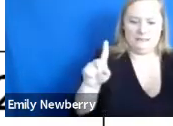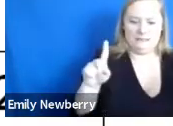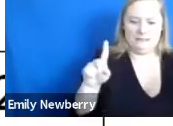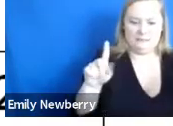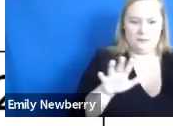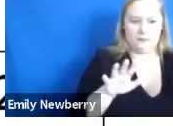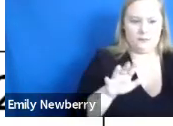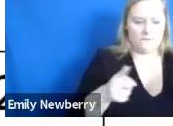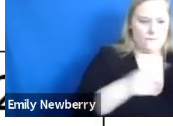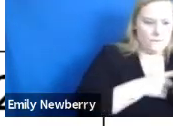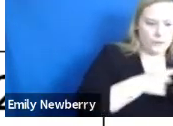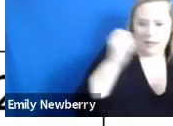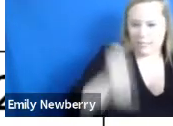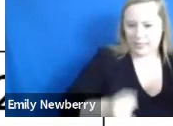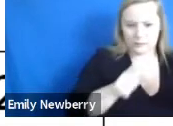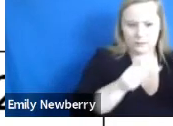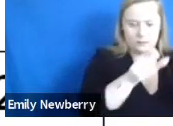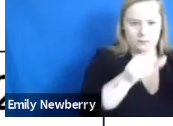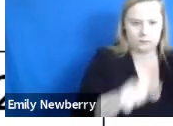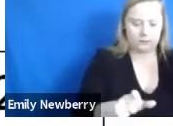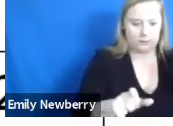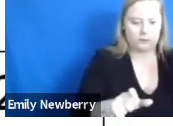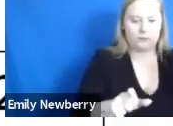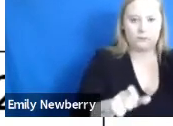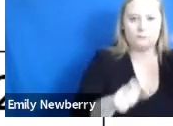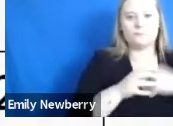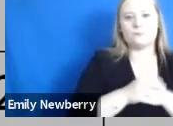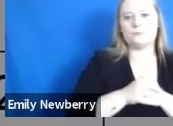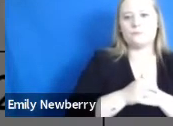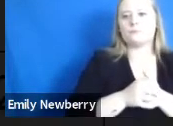for all the 3 fields.